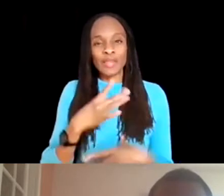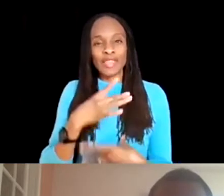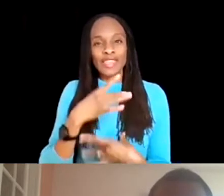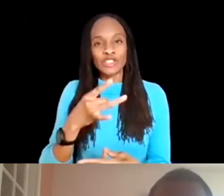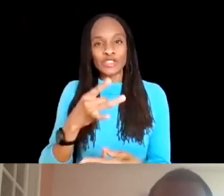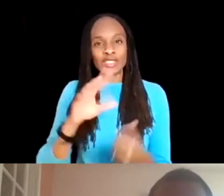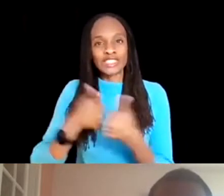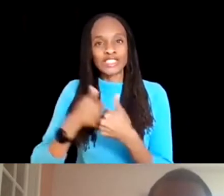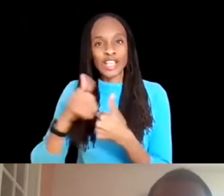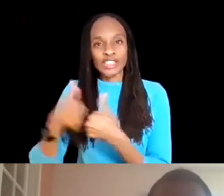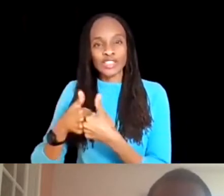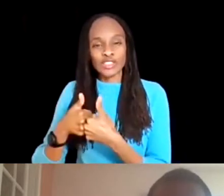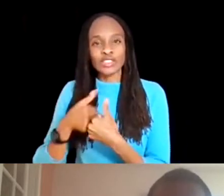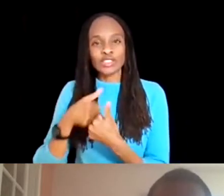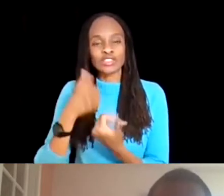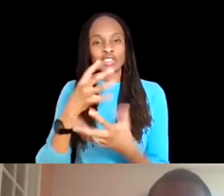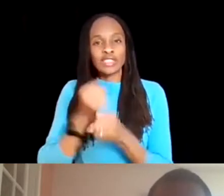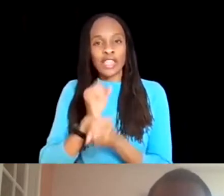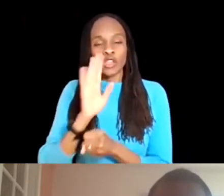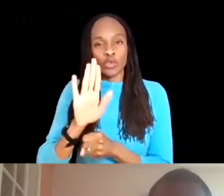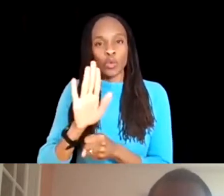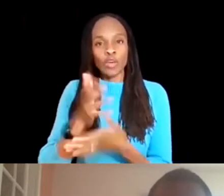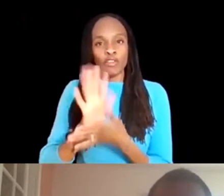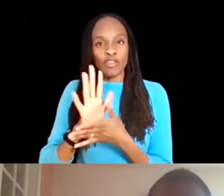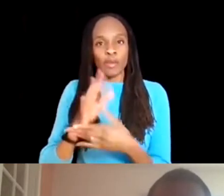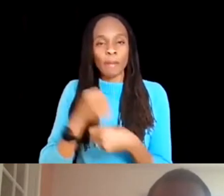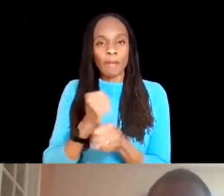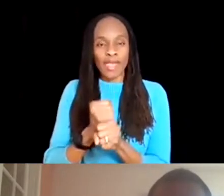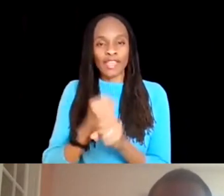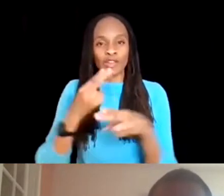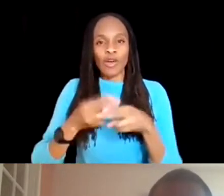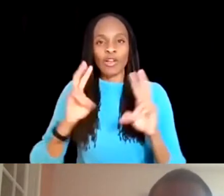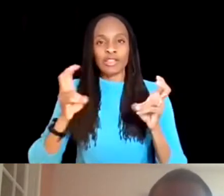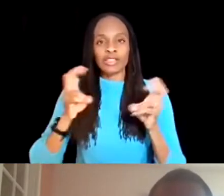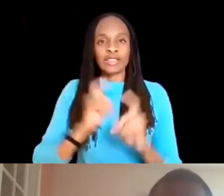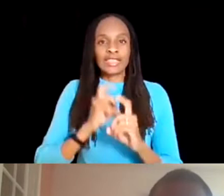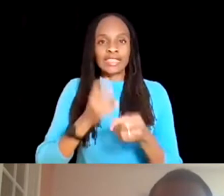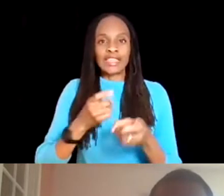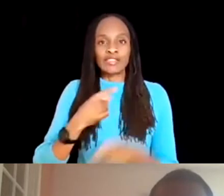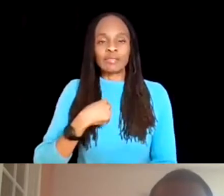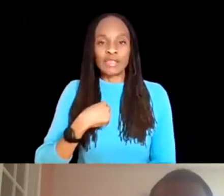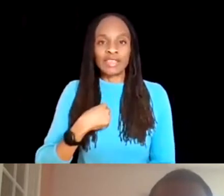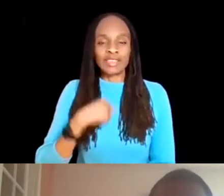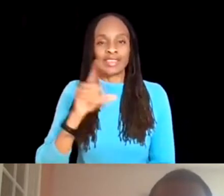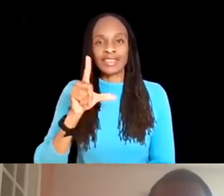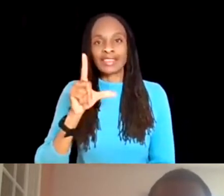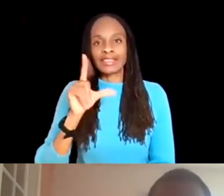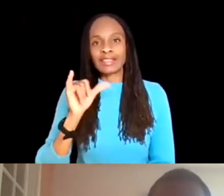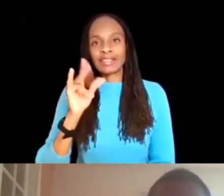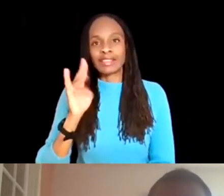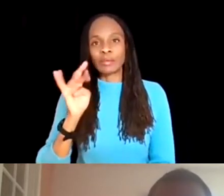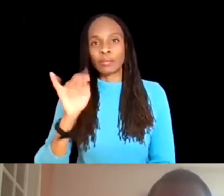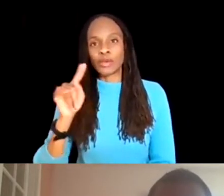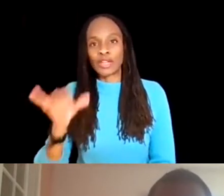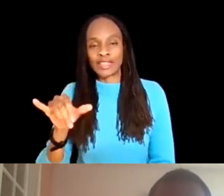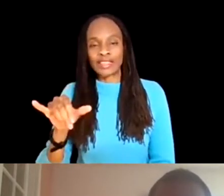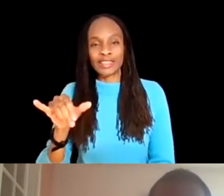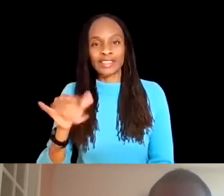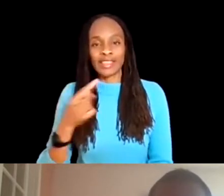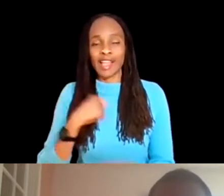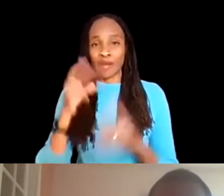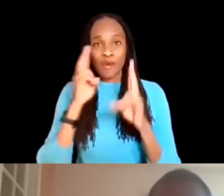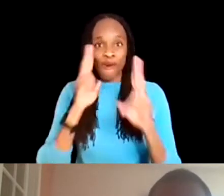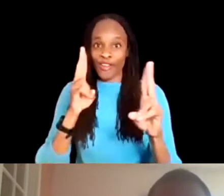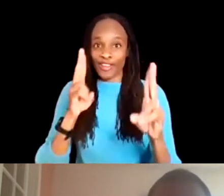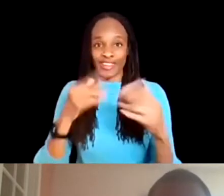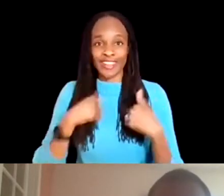get your film made, Give Me Liberty, which is great. Everybody should check that out as well. I feel so honored to be able to have this